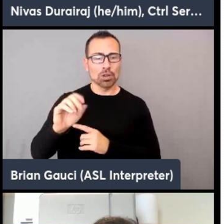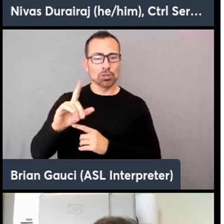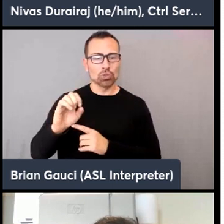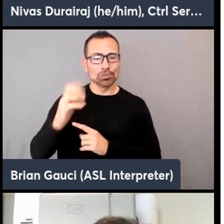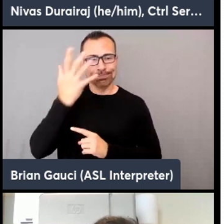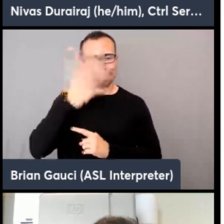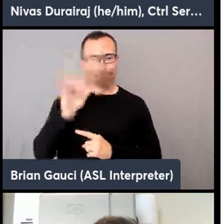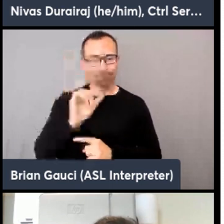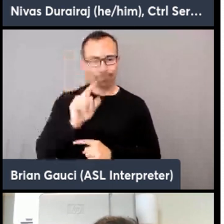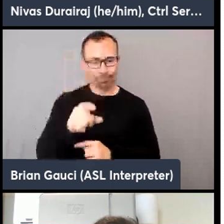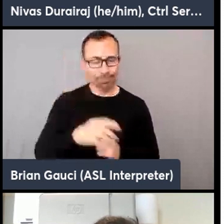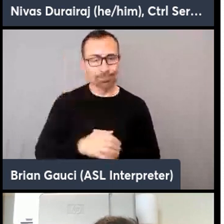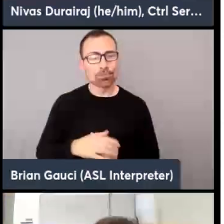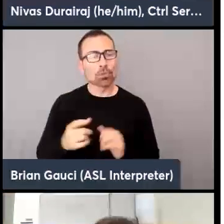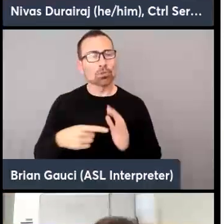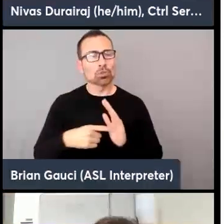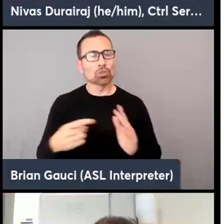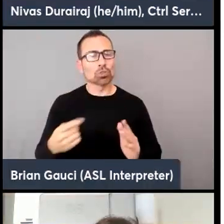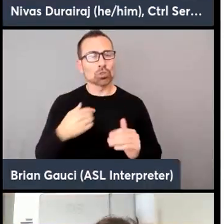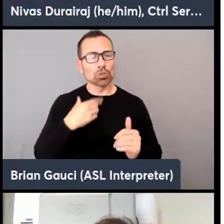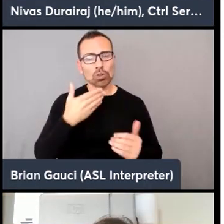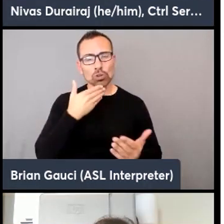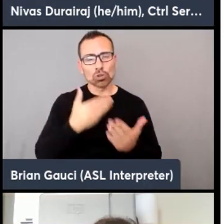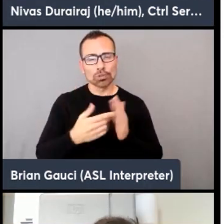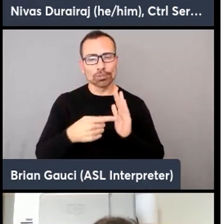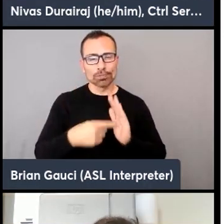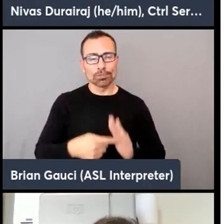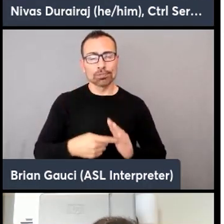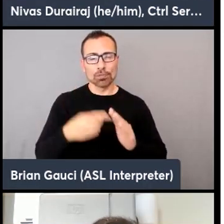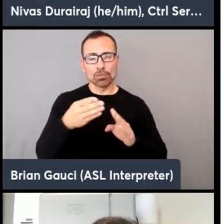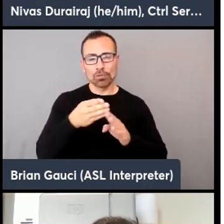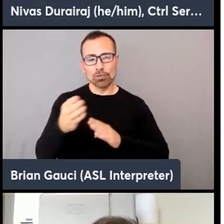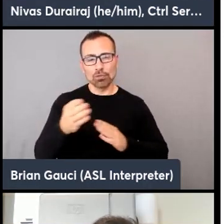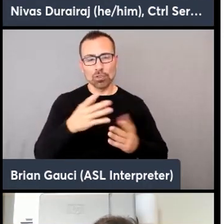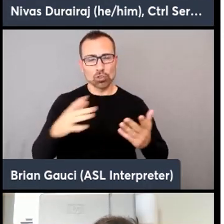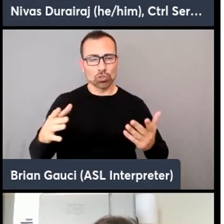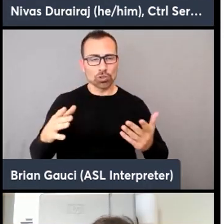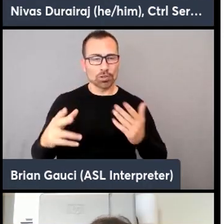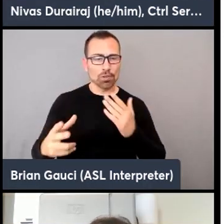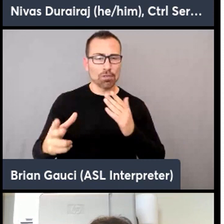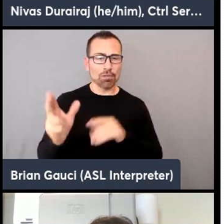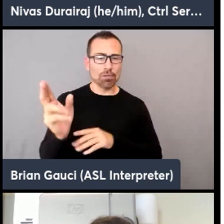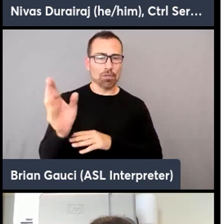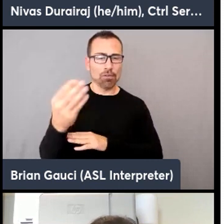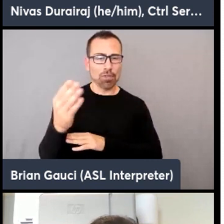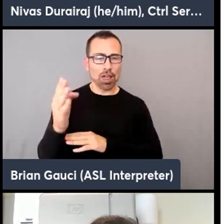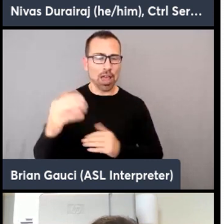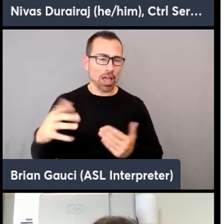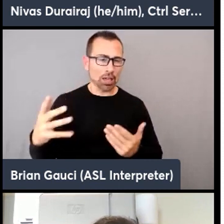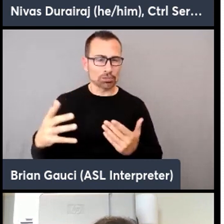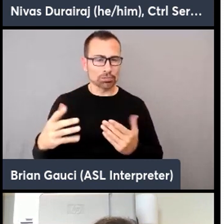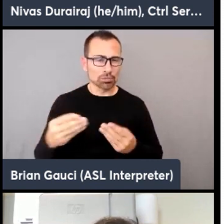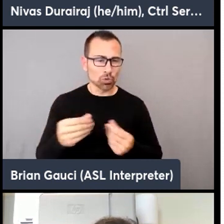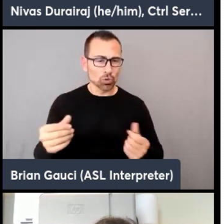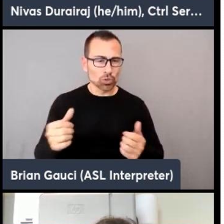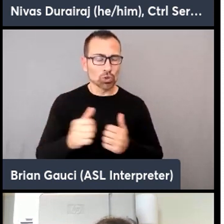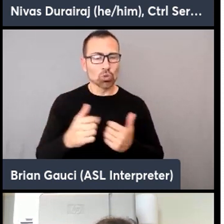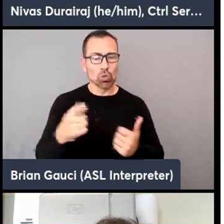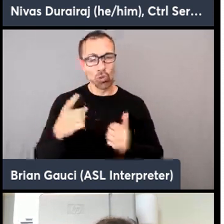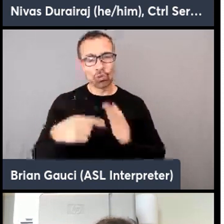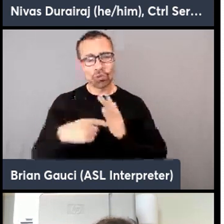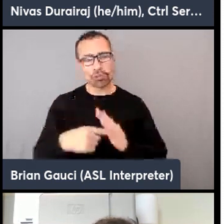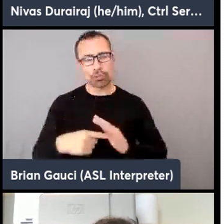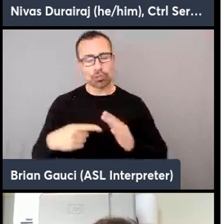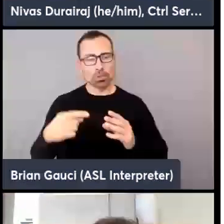good example of a feature flag solution with a sample website. And then I'll also show you the